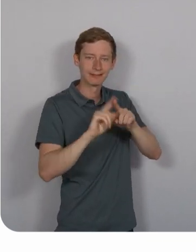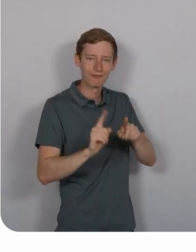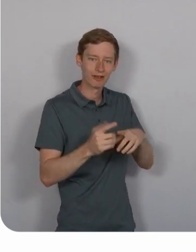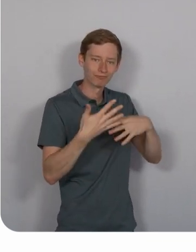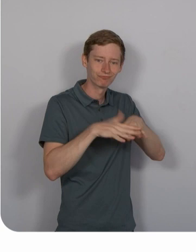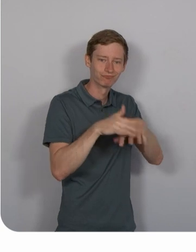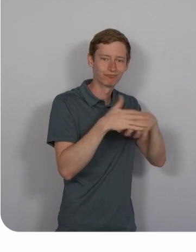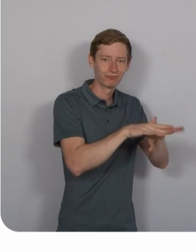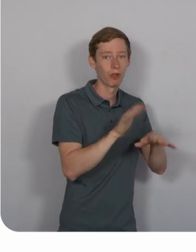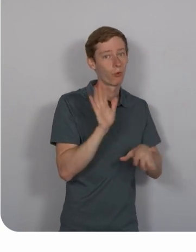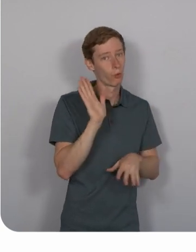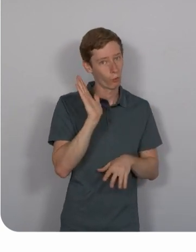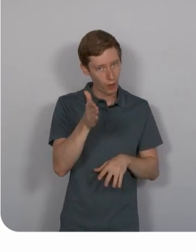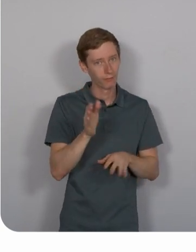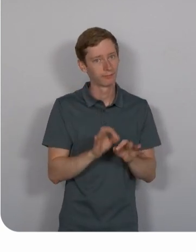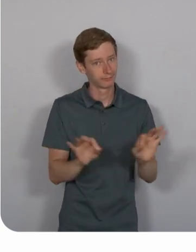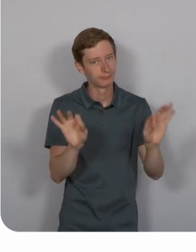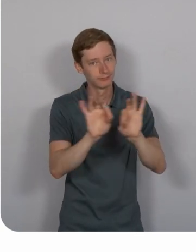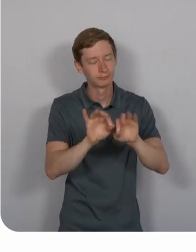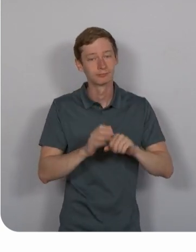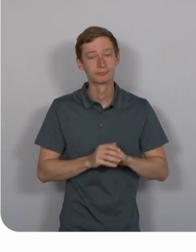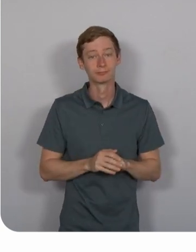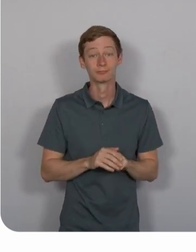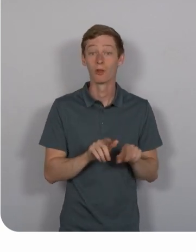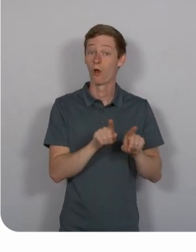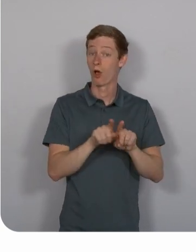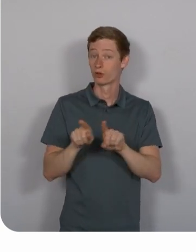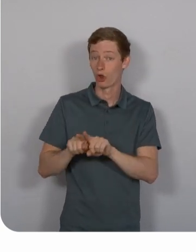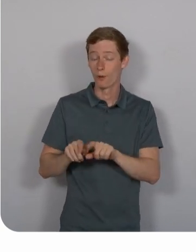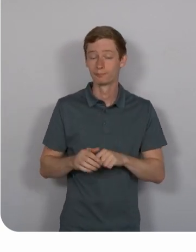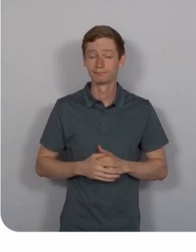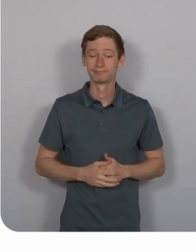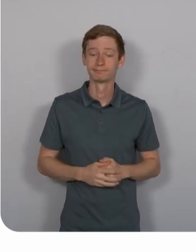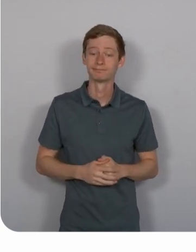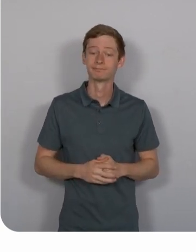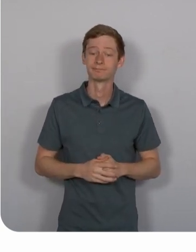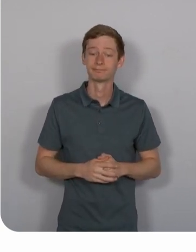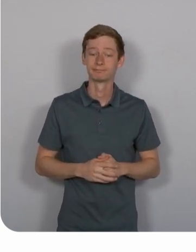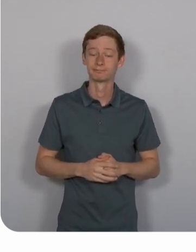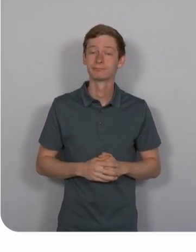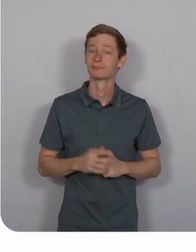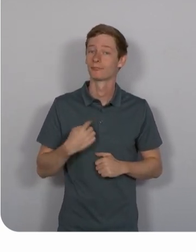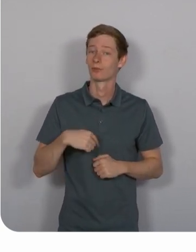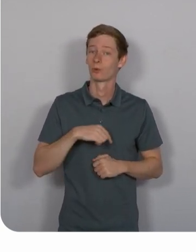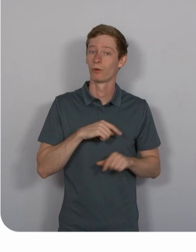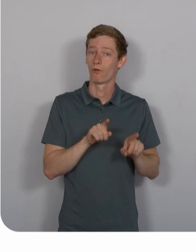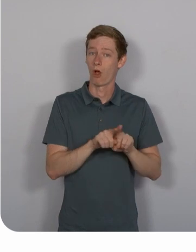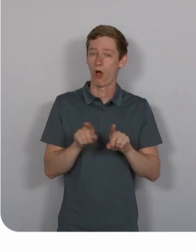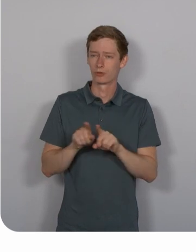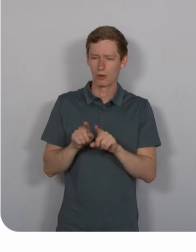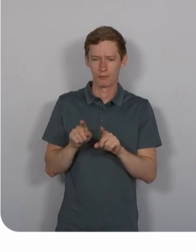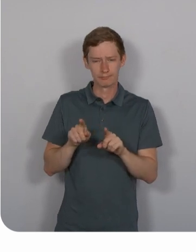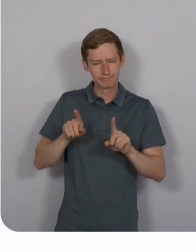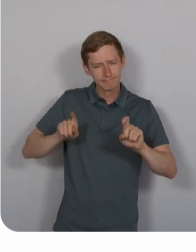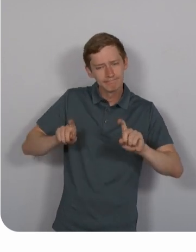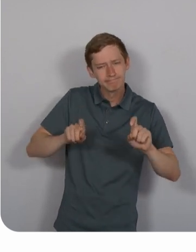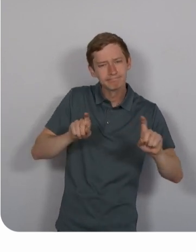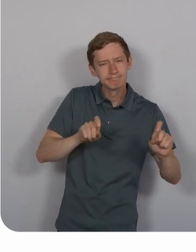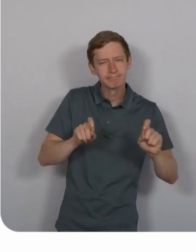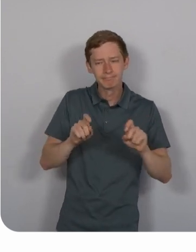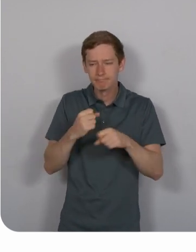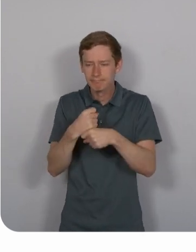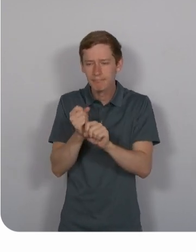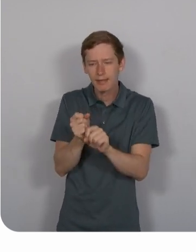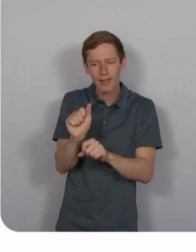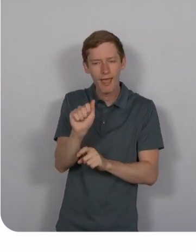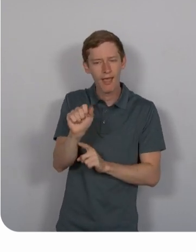I think this is gonna be a big deal. But in addition to this, we have also been experimenting with creating some AIs